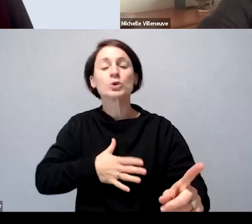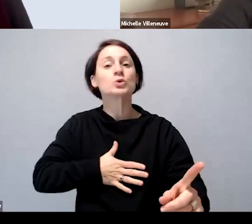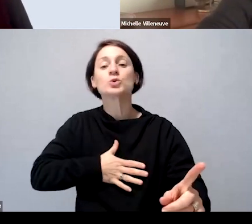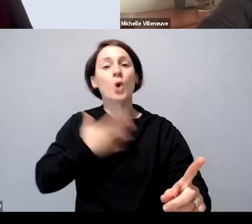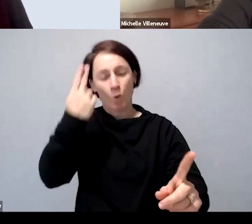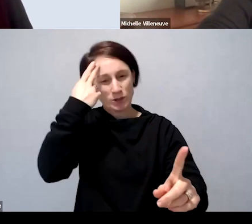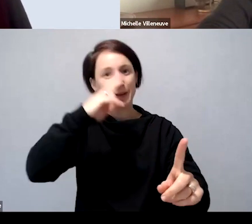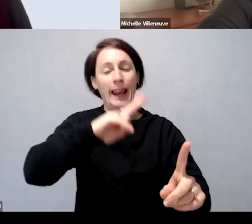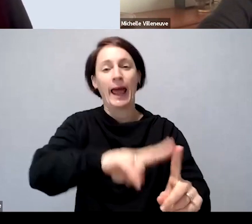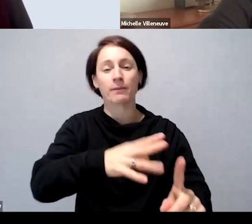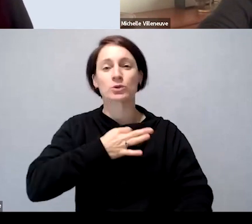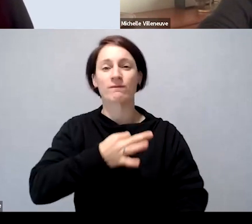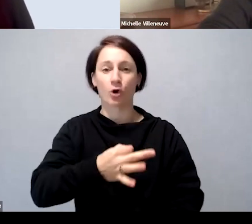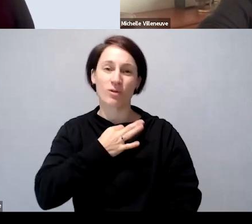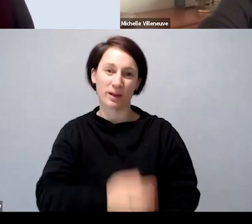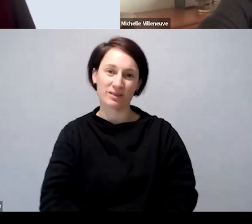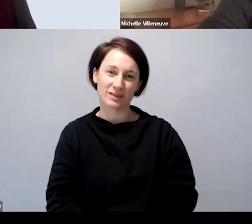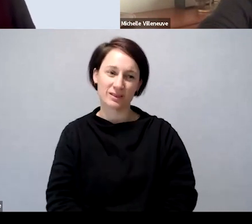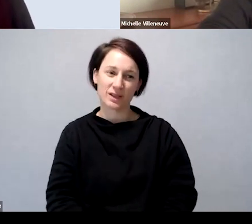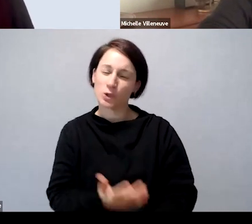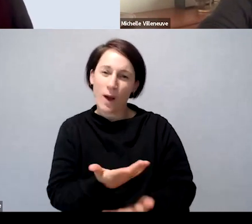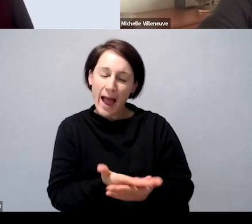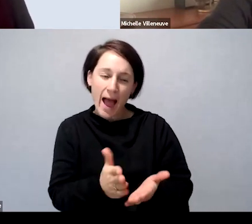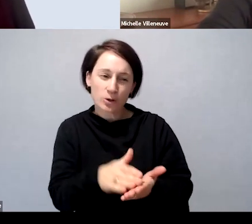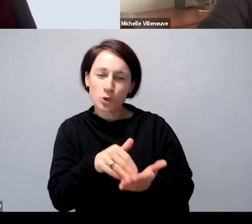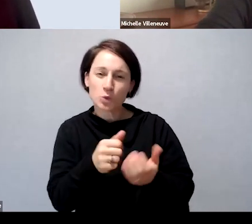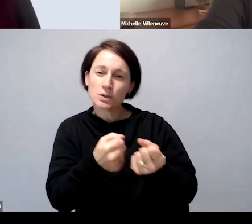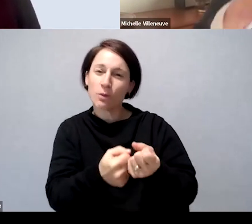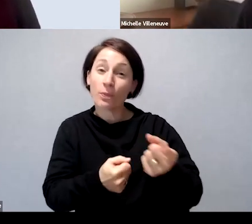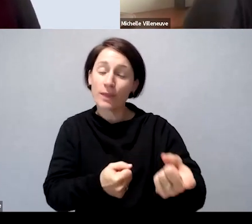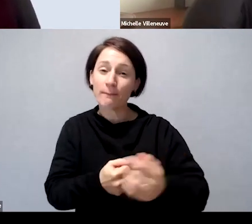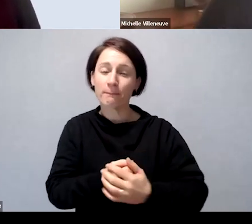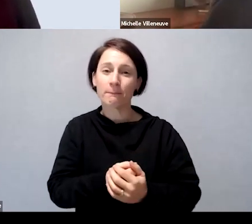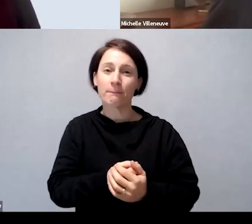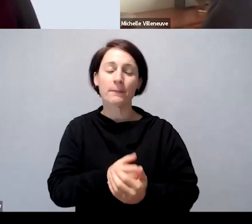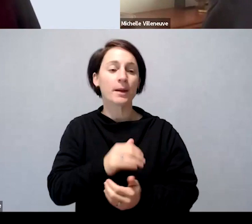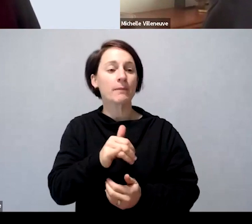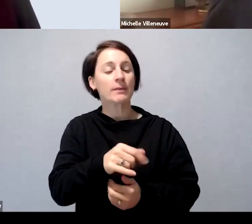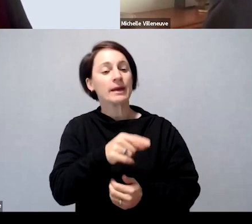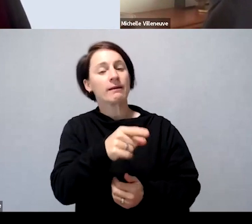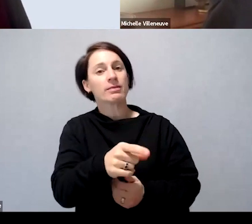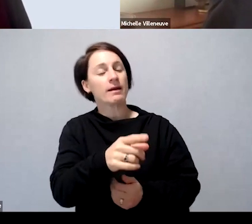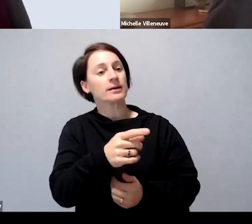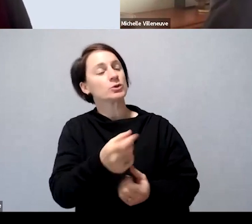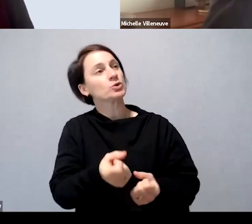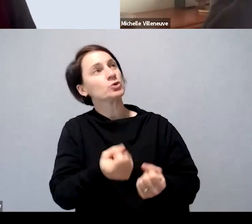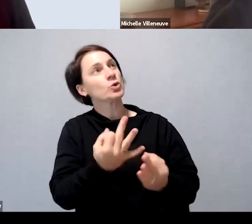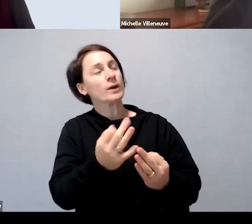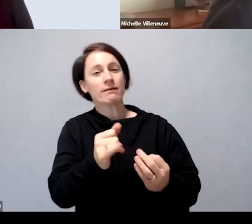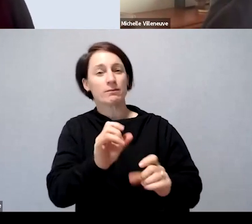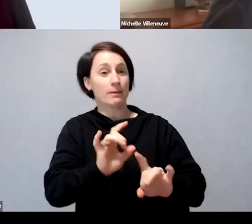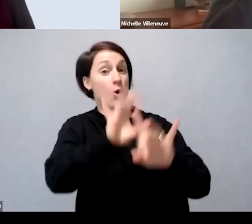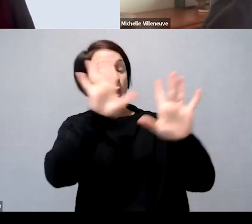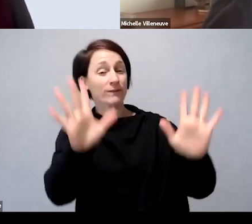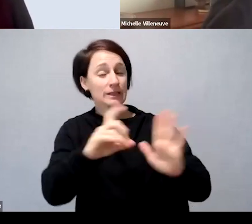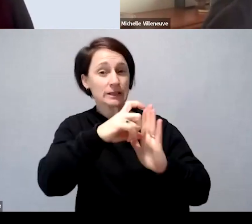And I'm thinking, or be labelled, especially for those who may not appear to have an obvious disability or health issue.